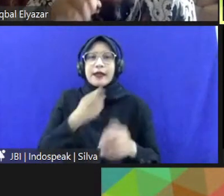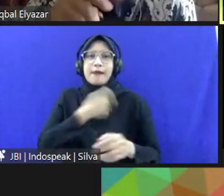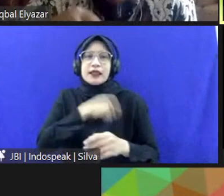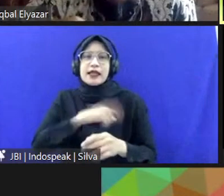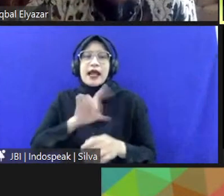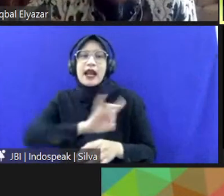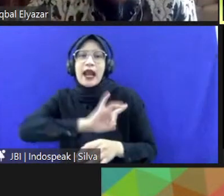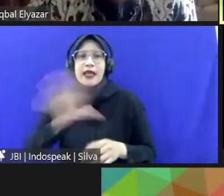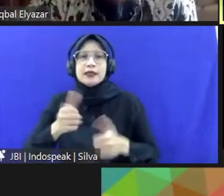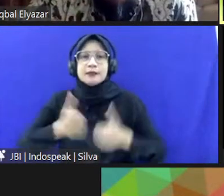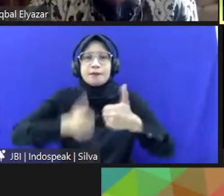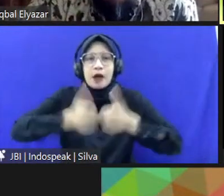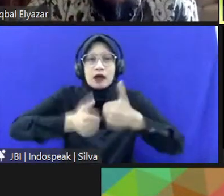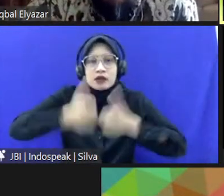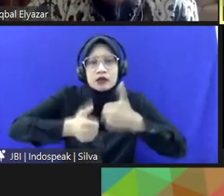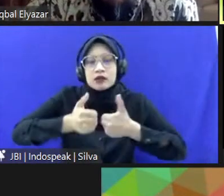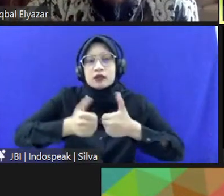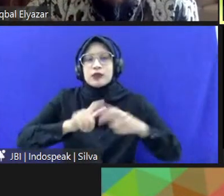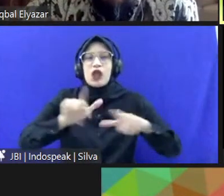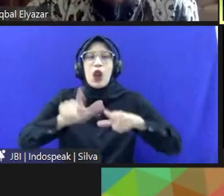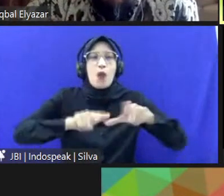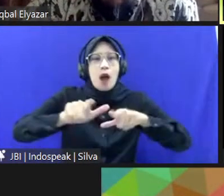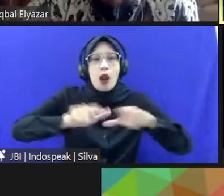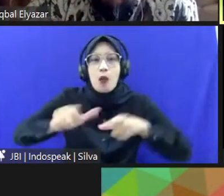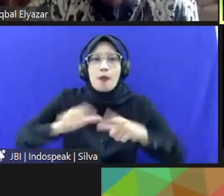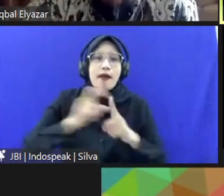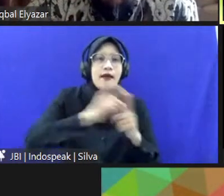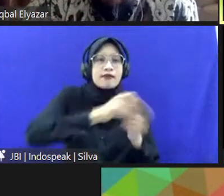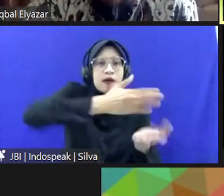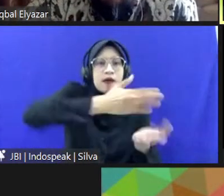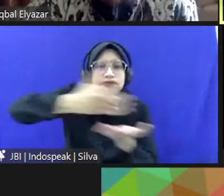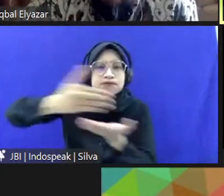inconsistent one section of the ministry with another.